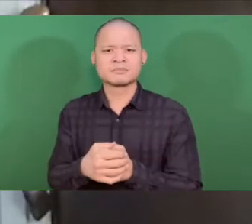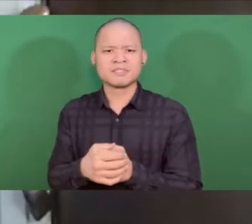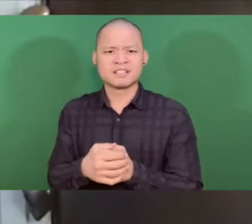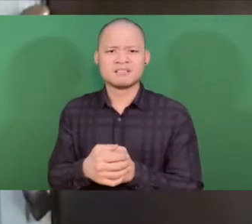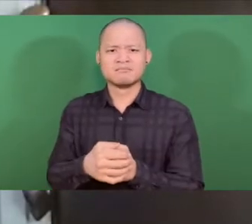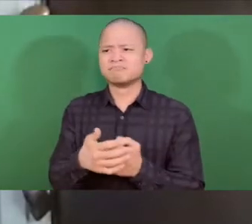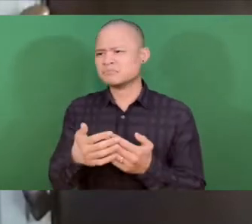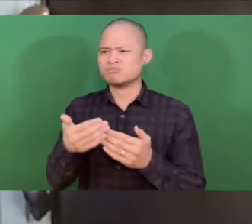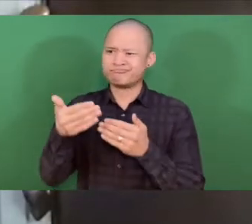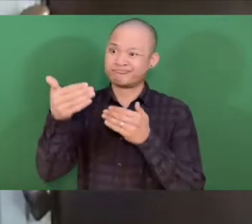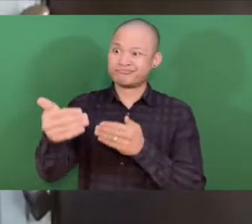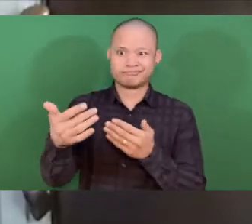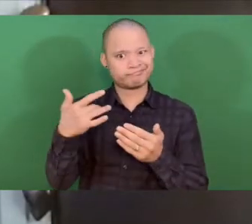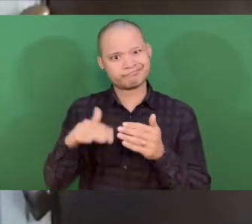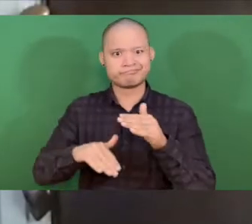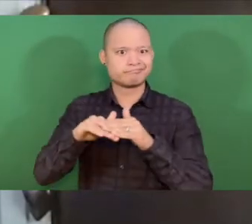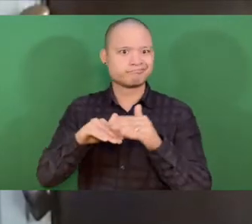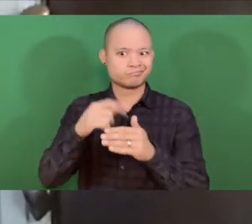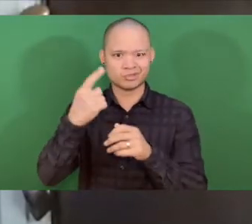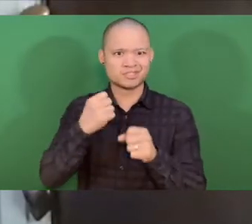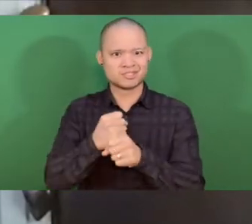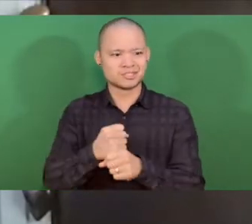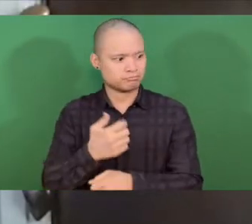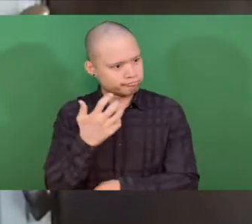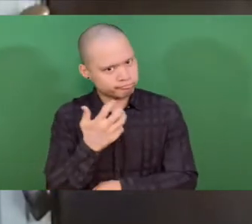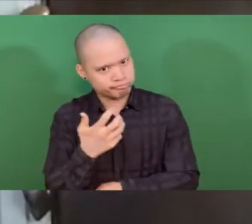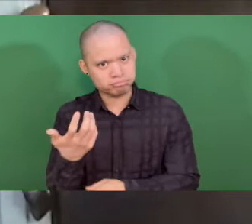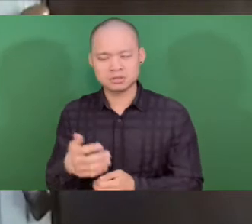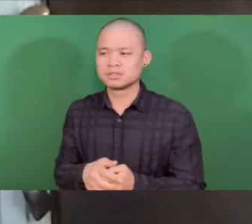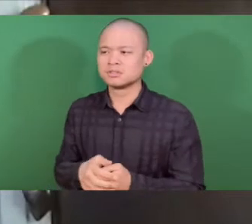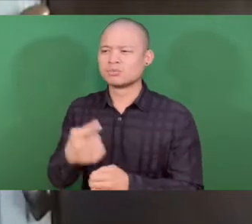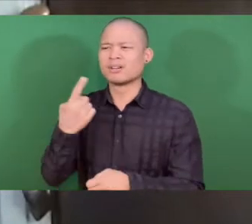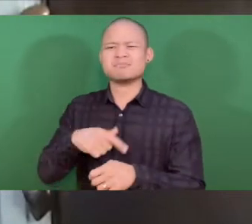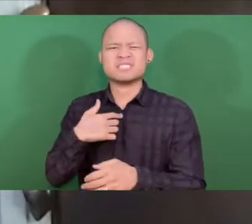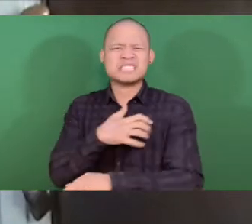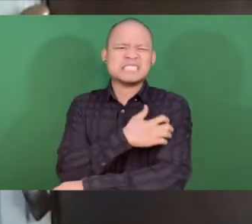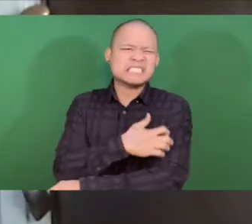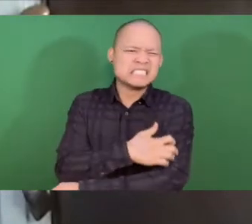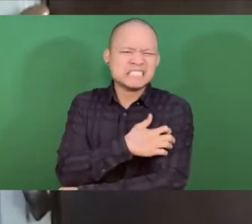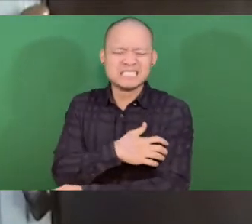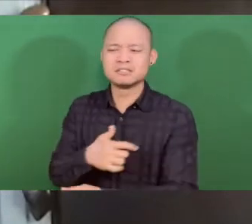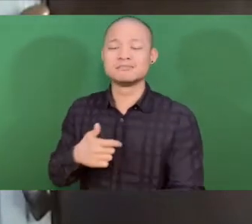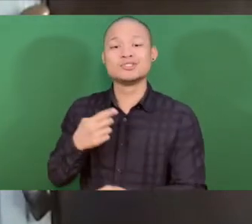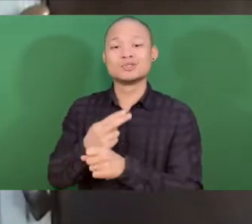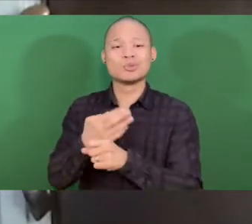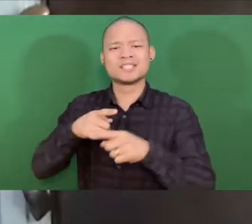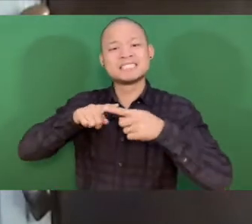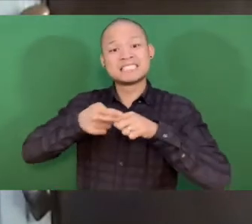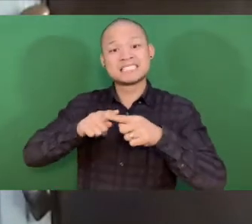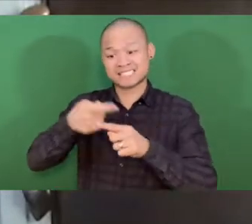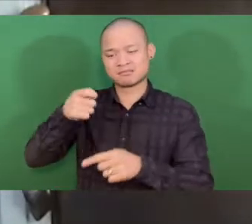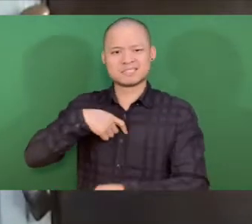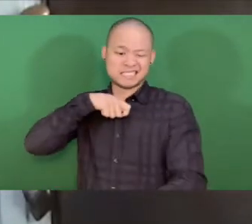to a year. Oh. And I got very itchy, and I used big knitting needles